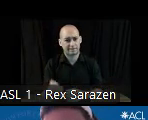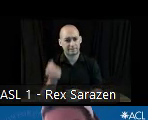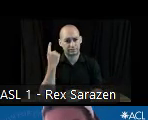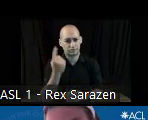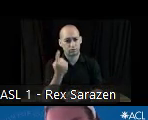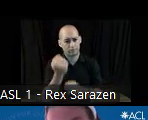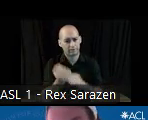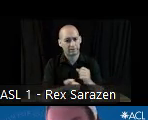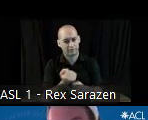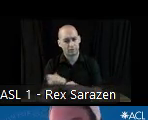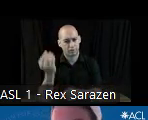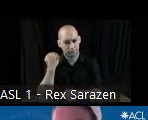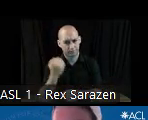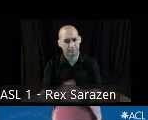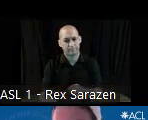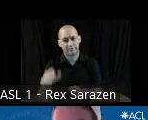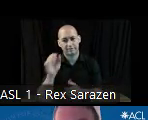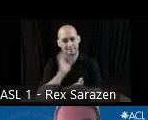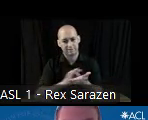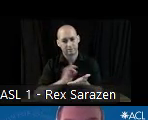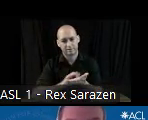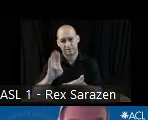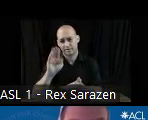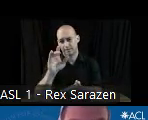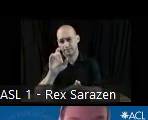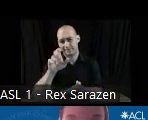year ago, Secretary Becerra